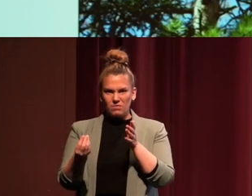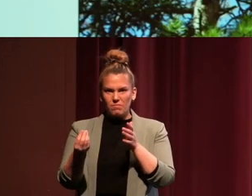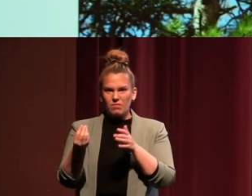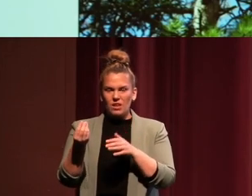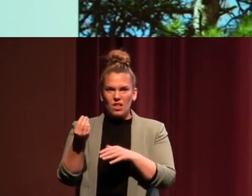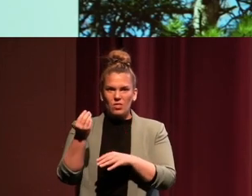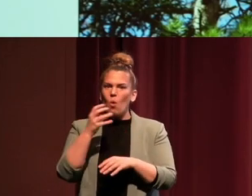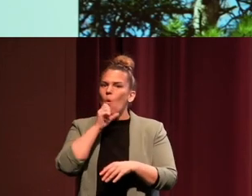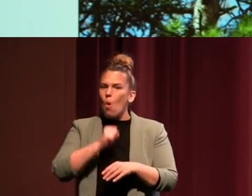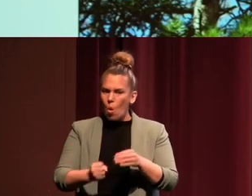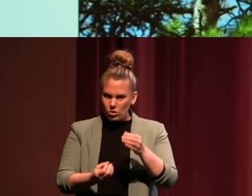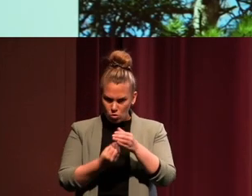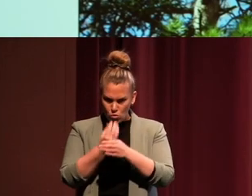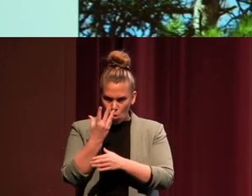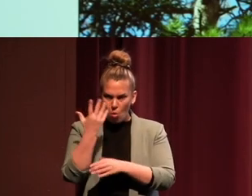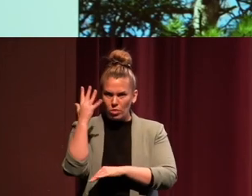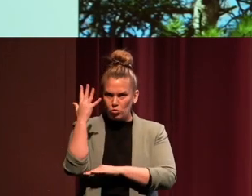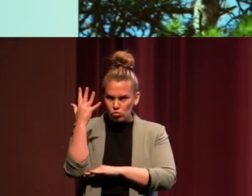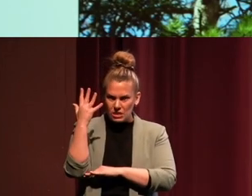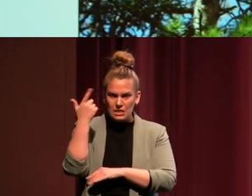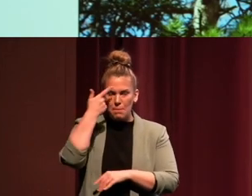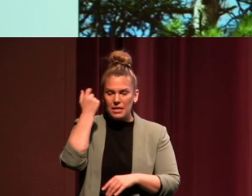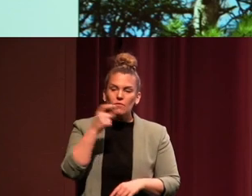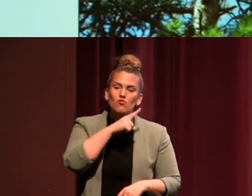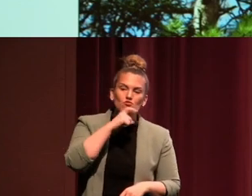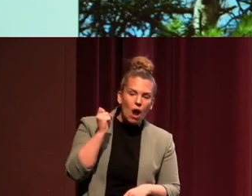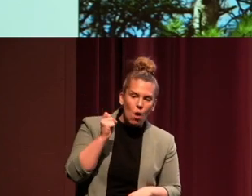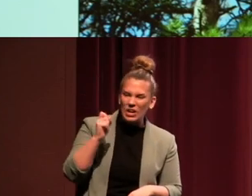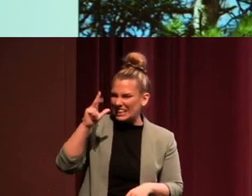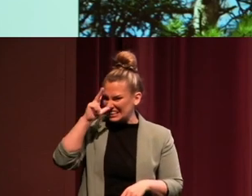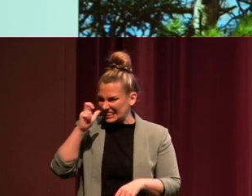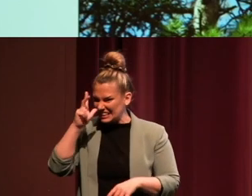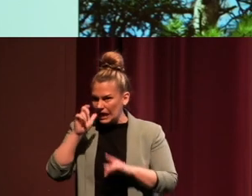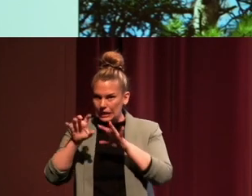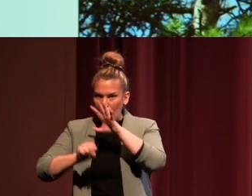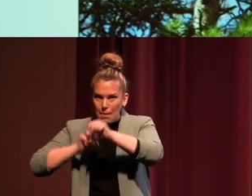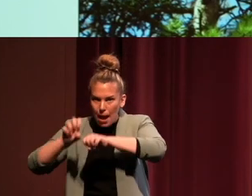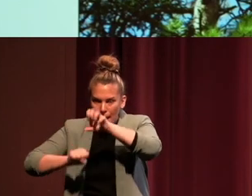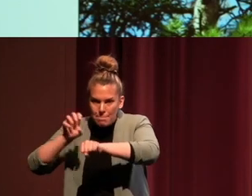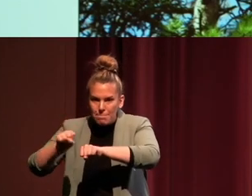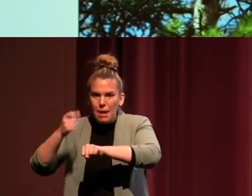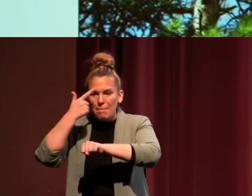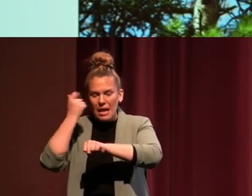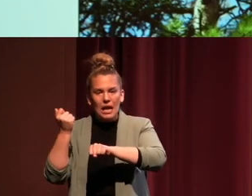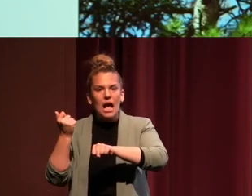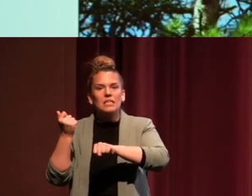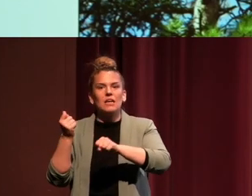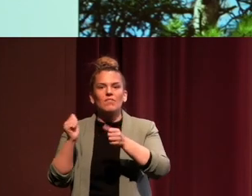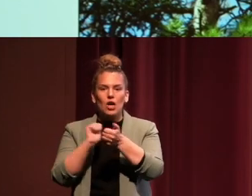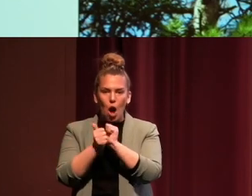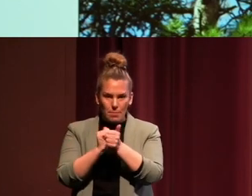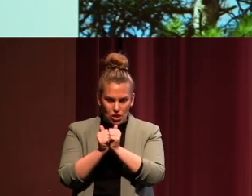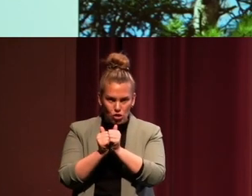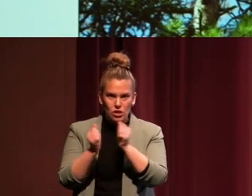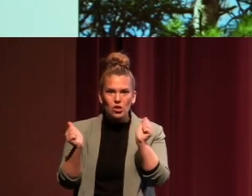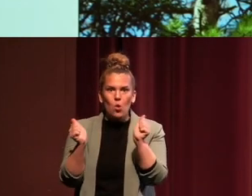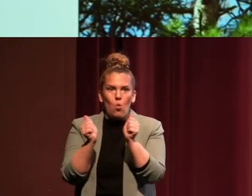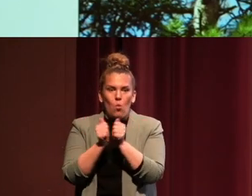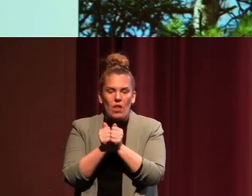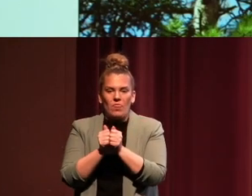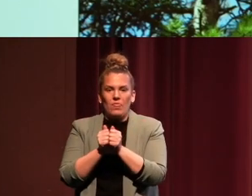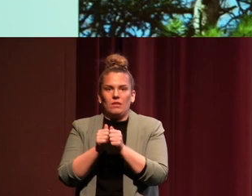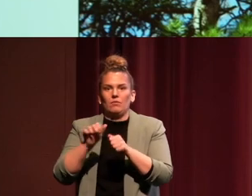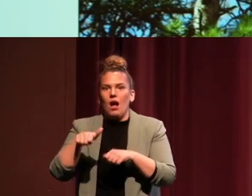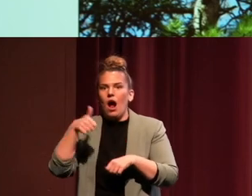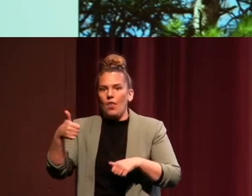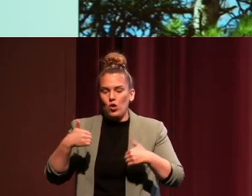and insect mortality as a direct consequence of competition with younger, more shade tolerant species like grand fir.